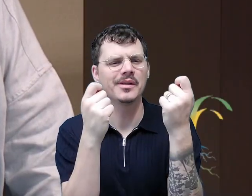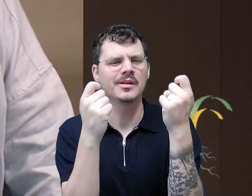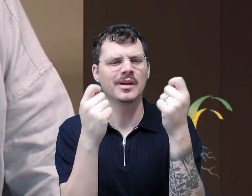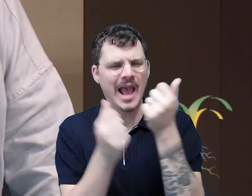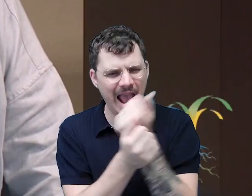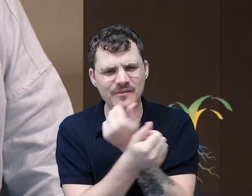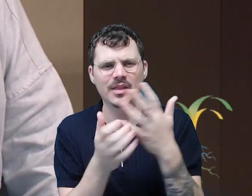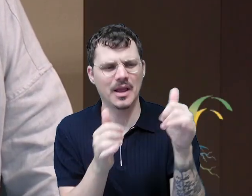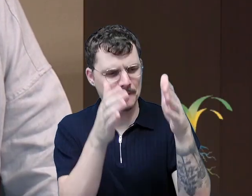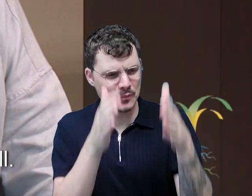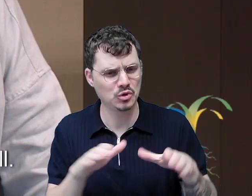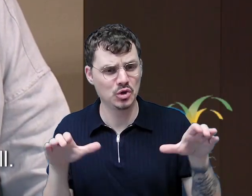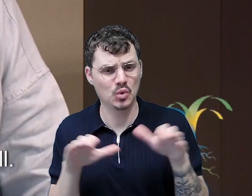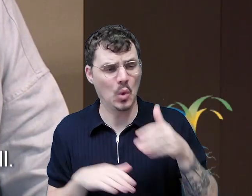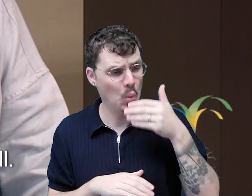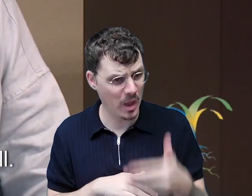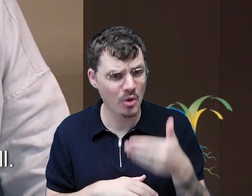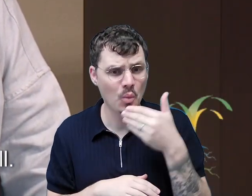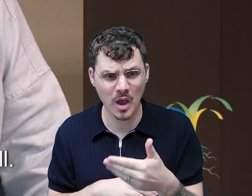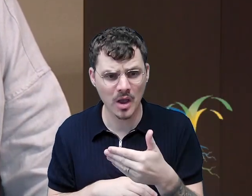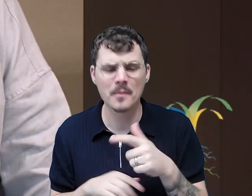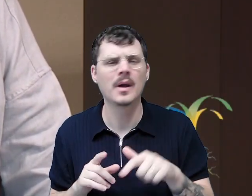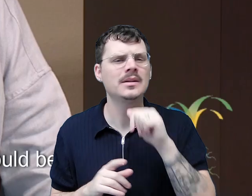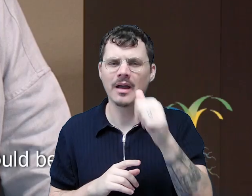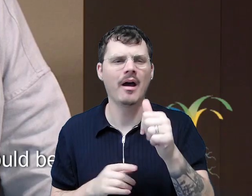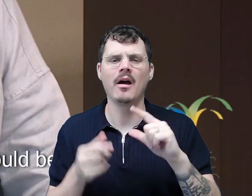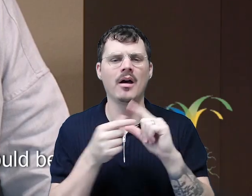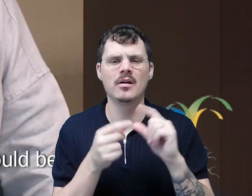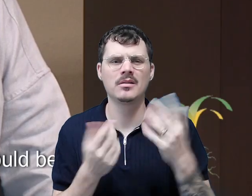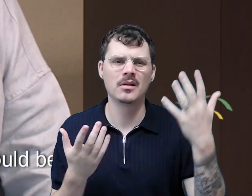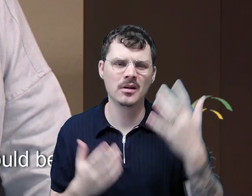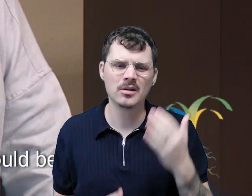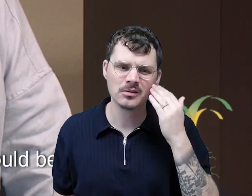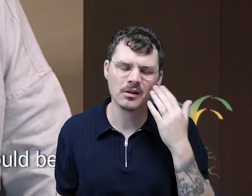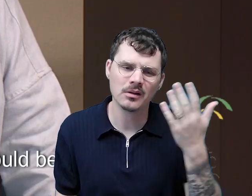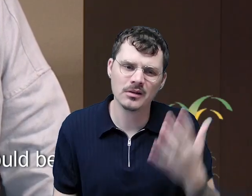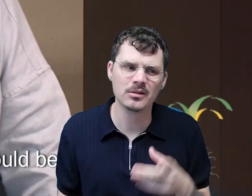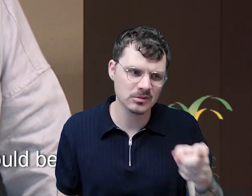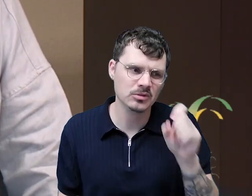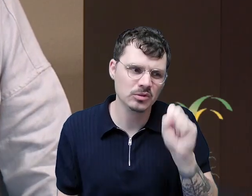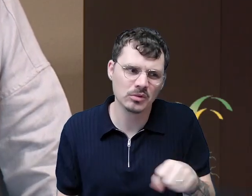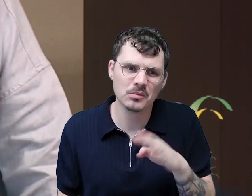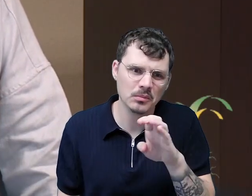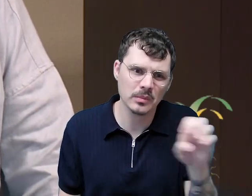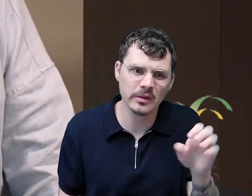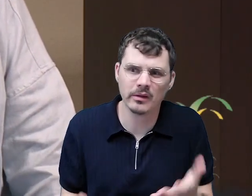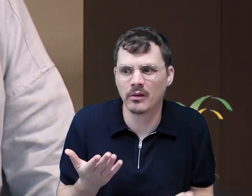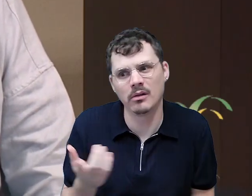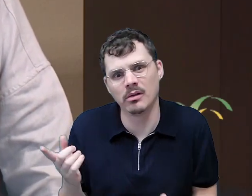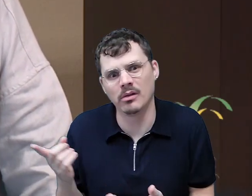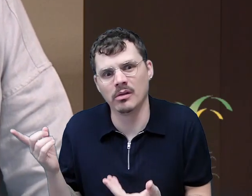celebrate everything a person does well and don't say to them, well, you could be,